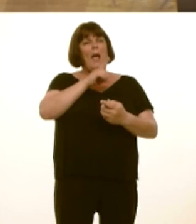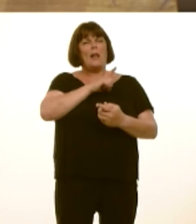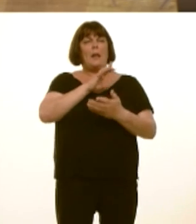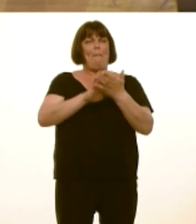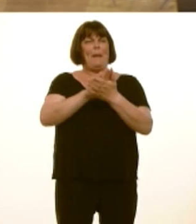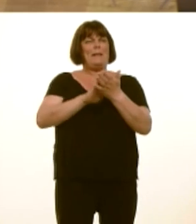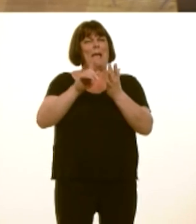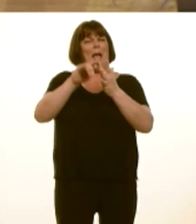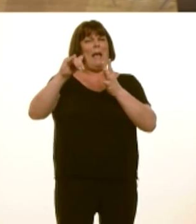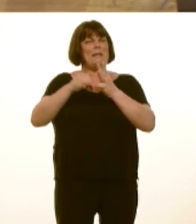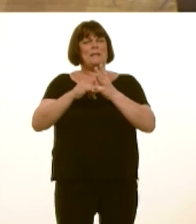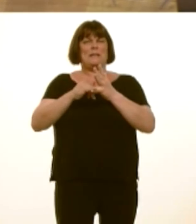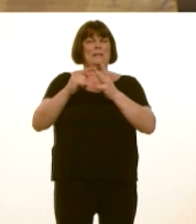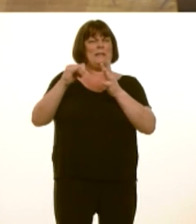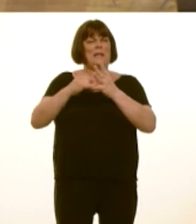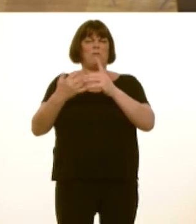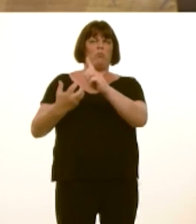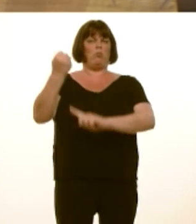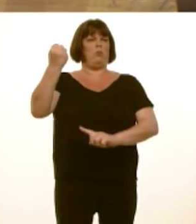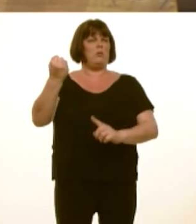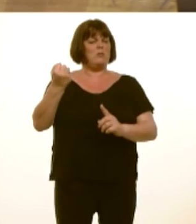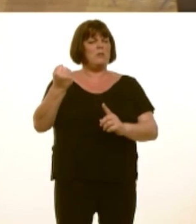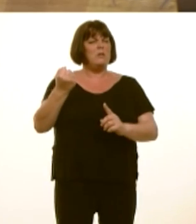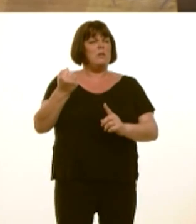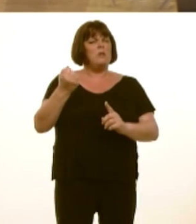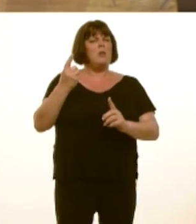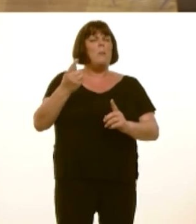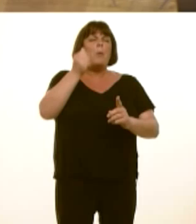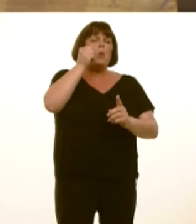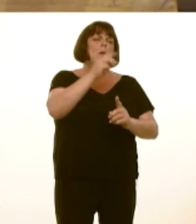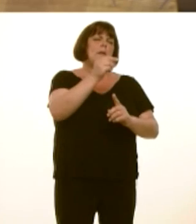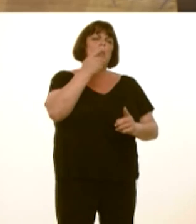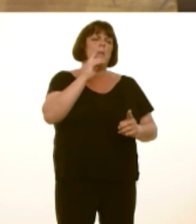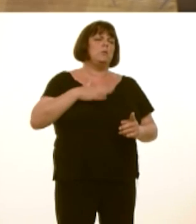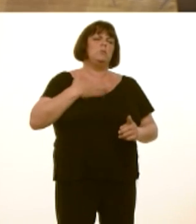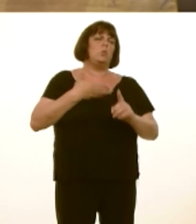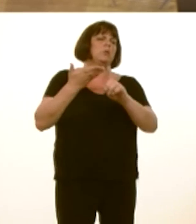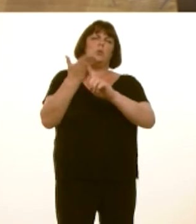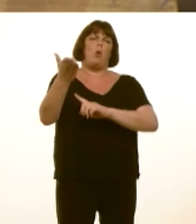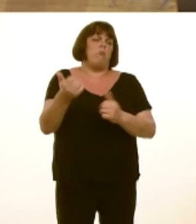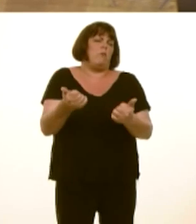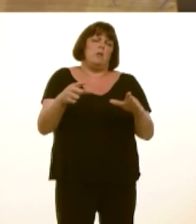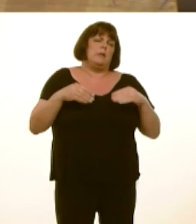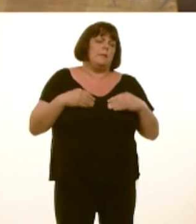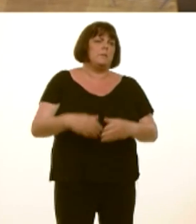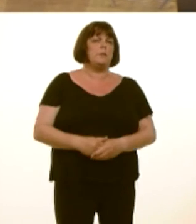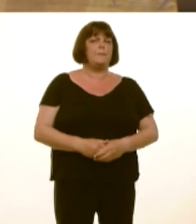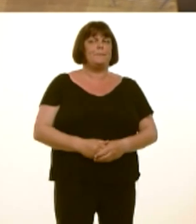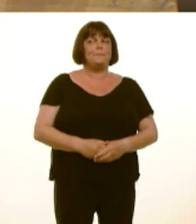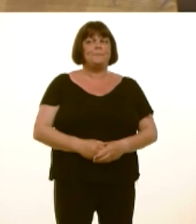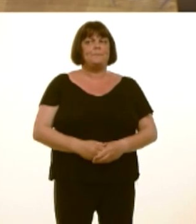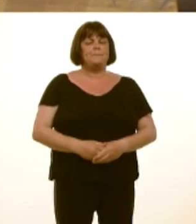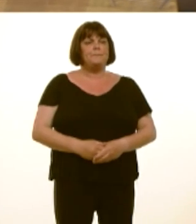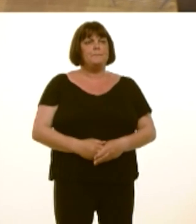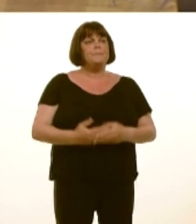going to be nervous as individuals, that much we accept. I am aware of the fact that there is a significant operation that's